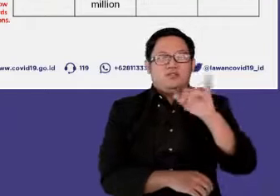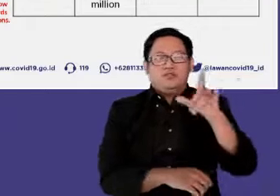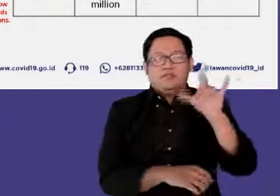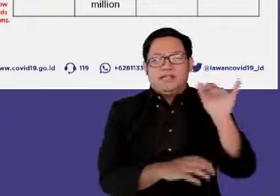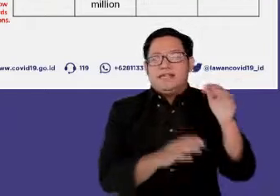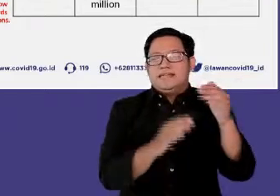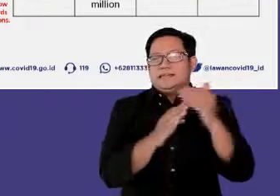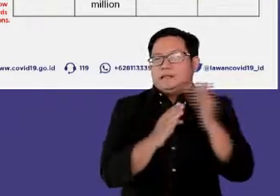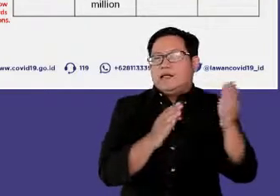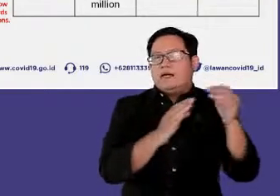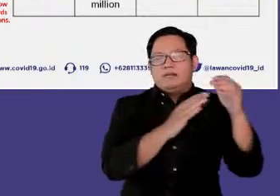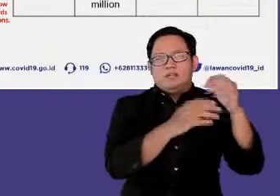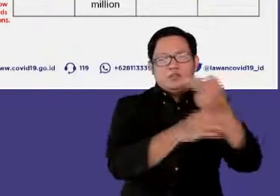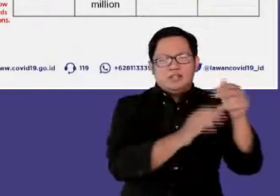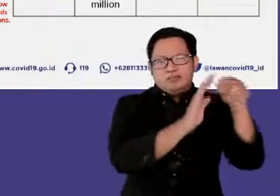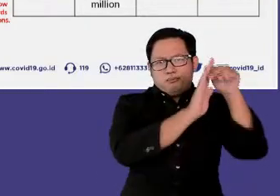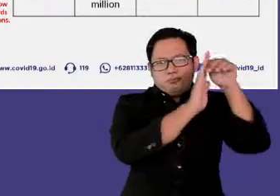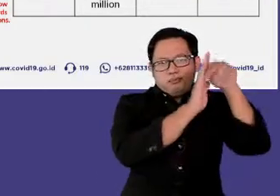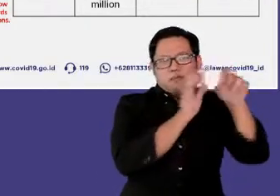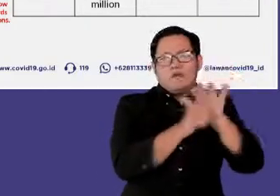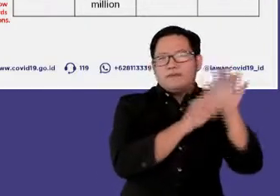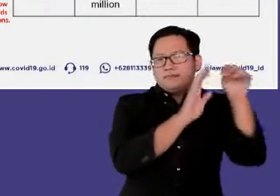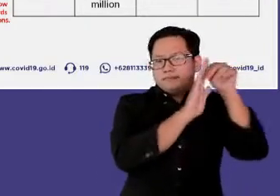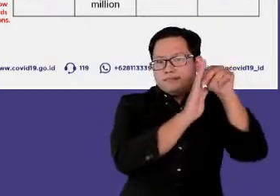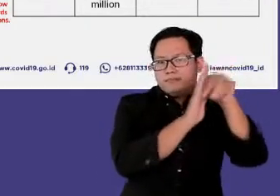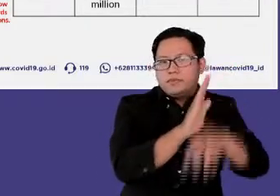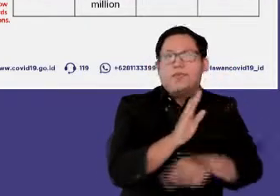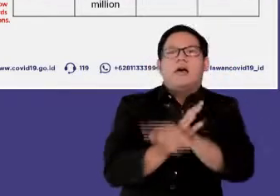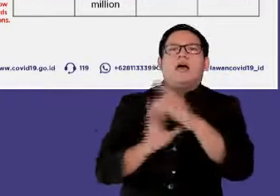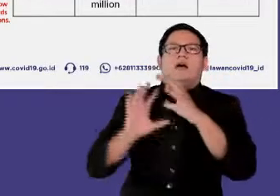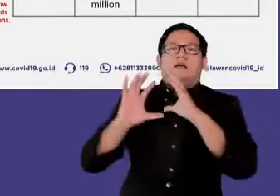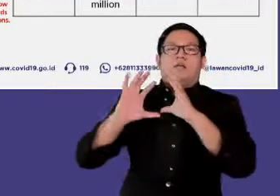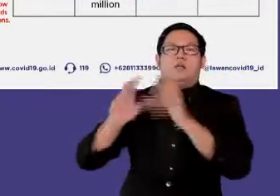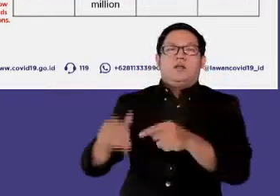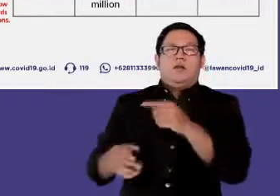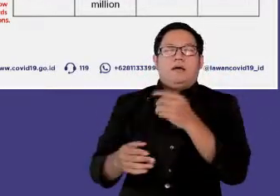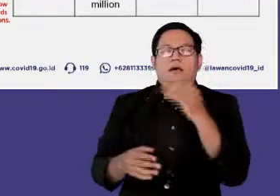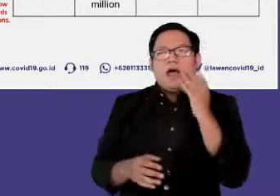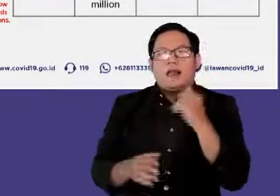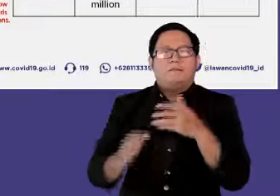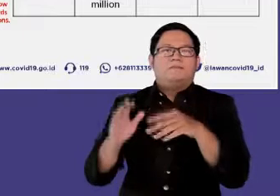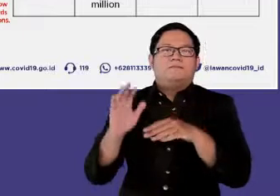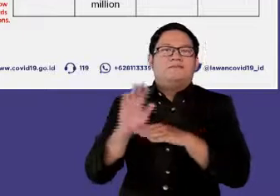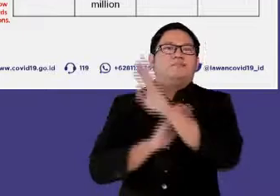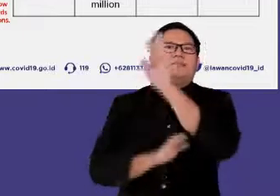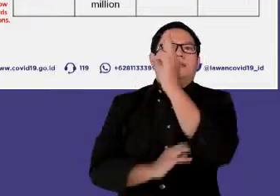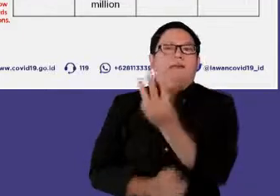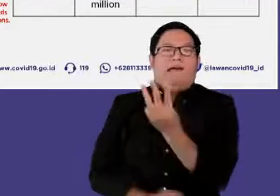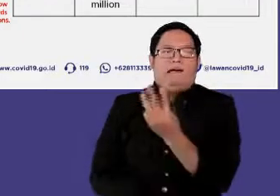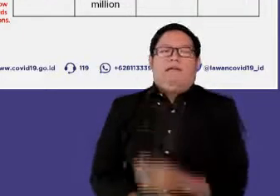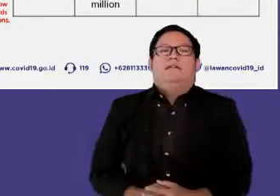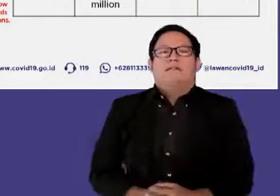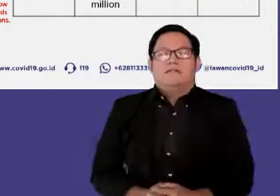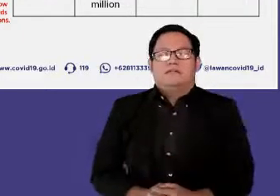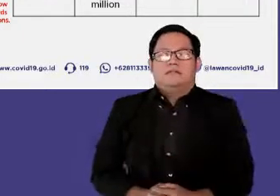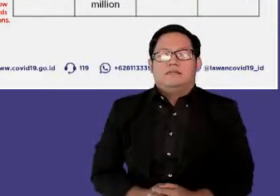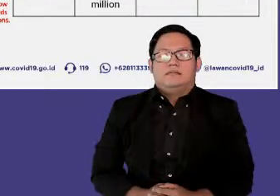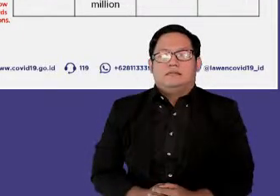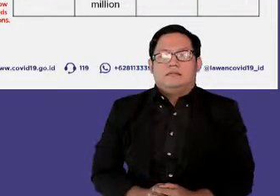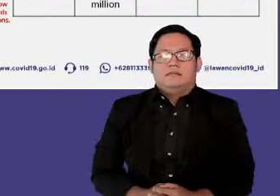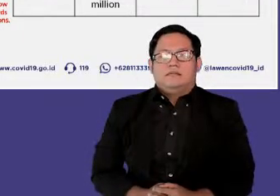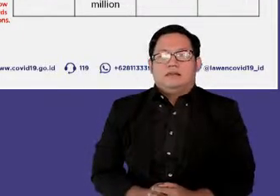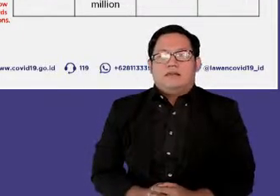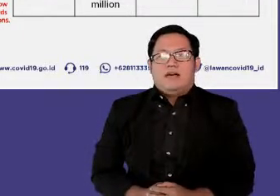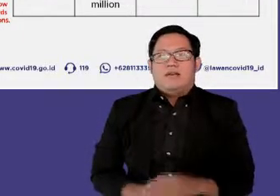world case is still experiencing the third wave or the third peak. The second spike in Indonesia